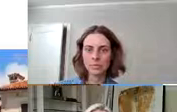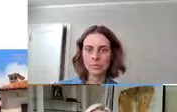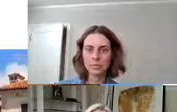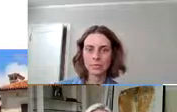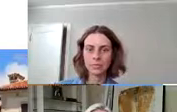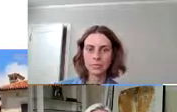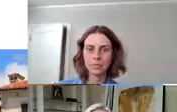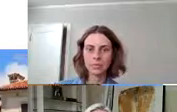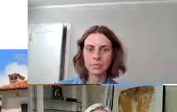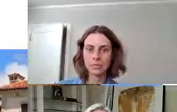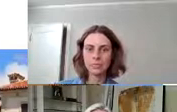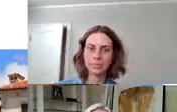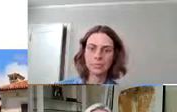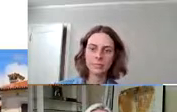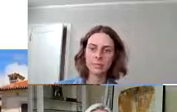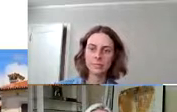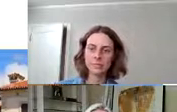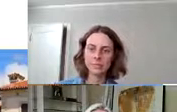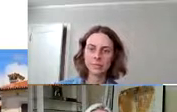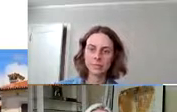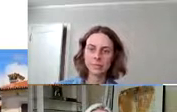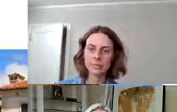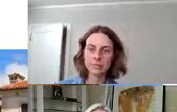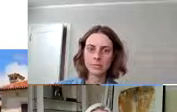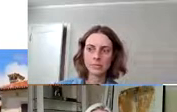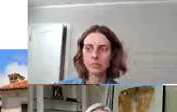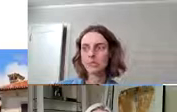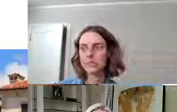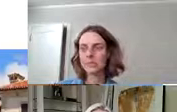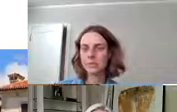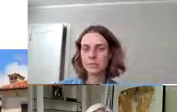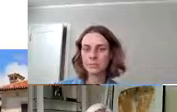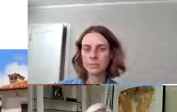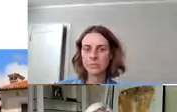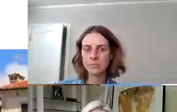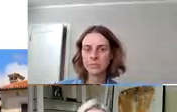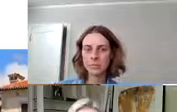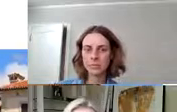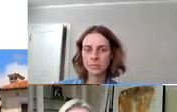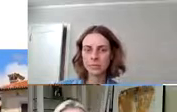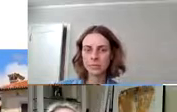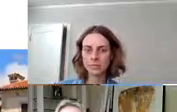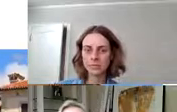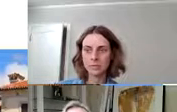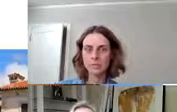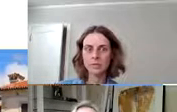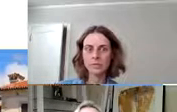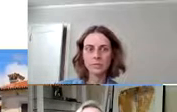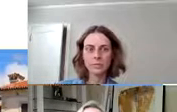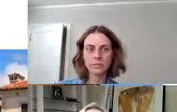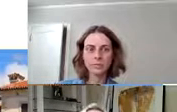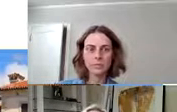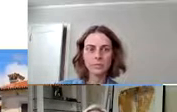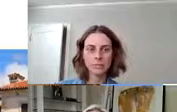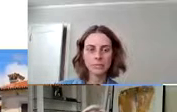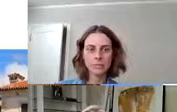Miami, to Vizcaya, the former villa and estate of industrialist James Deering. That's Deering painted by John Singer